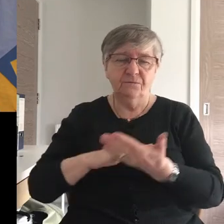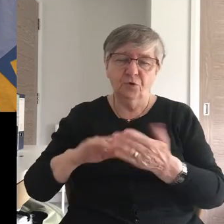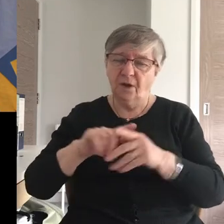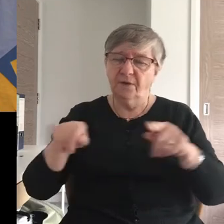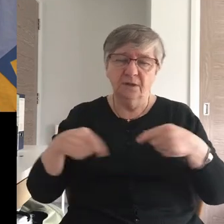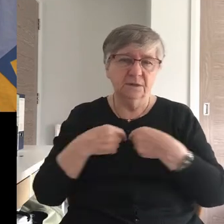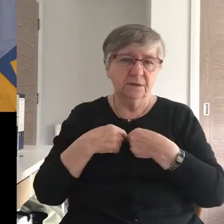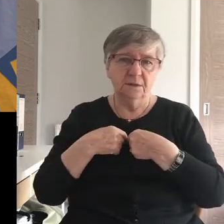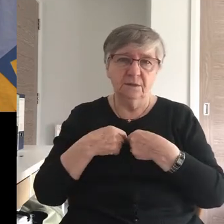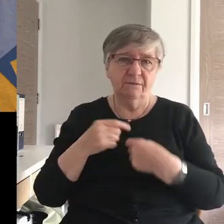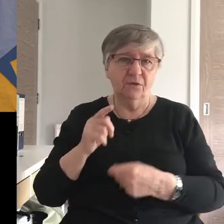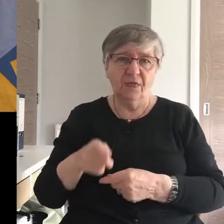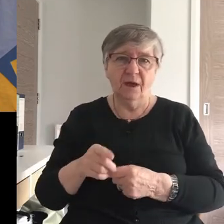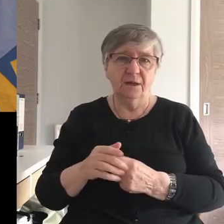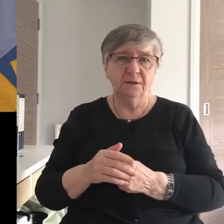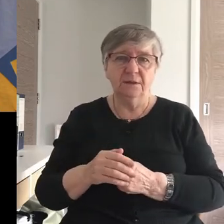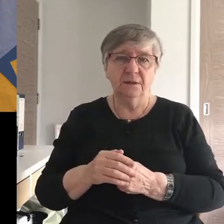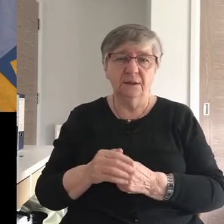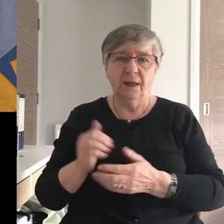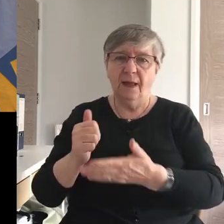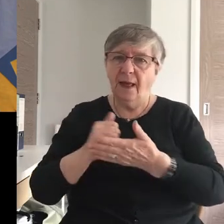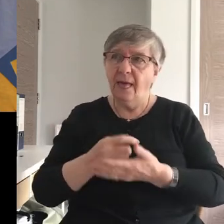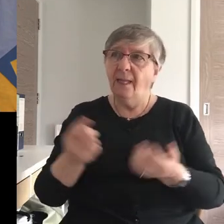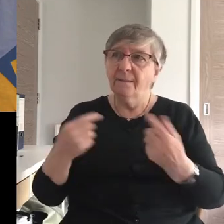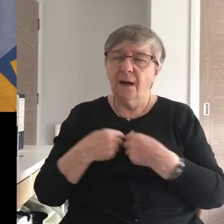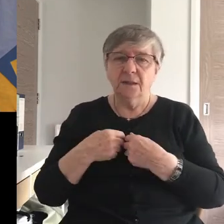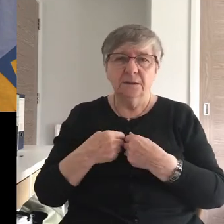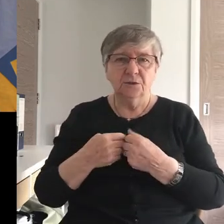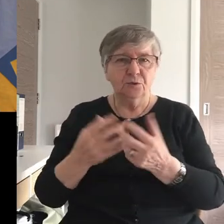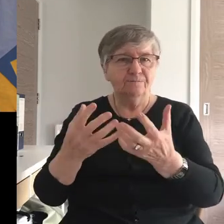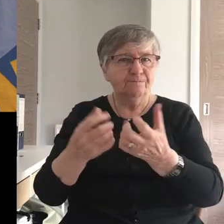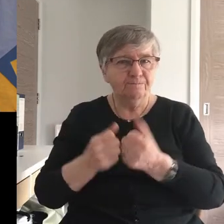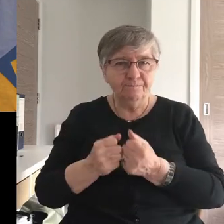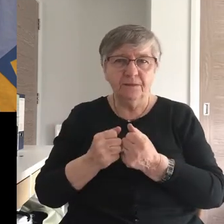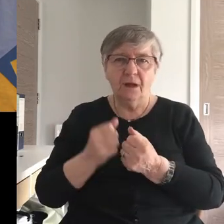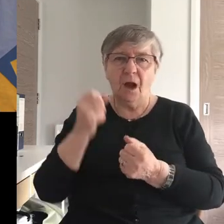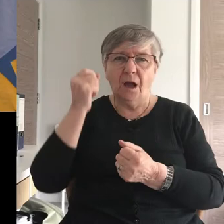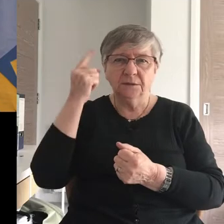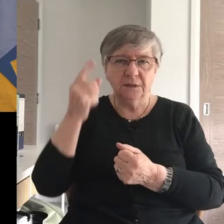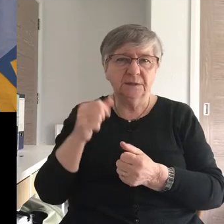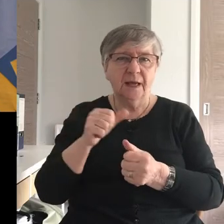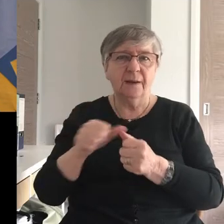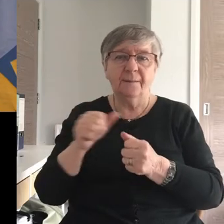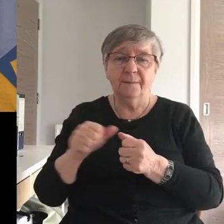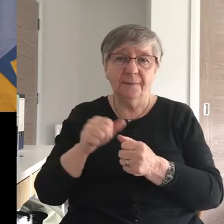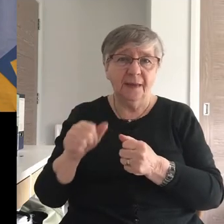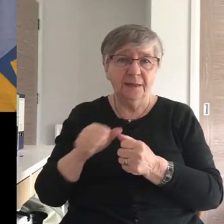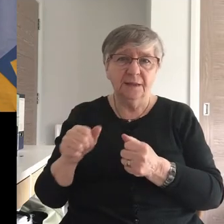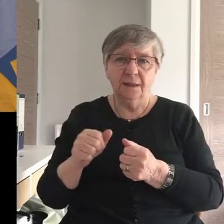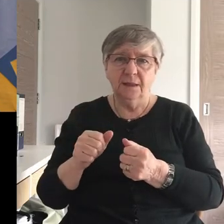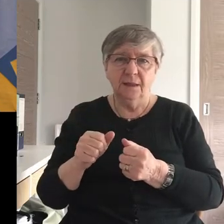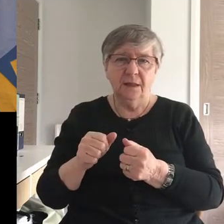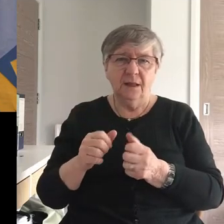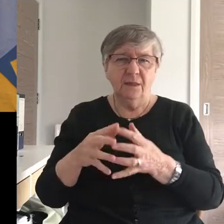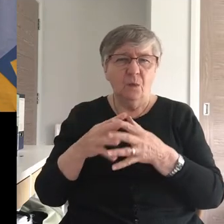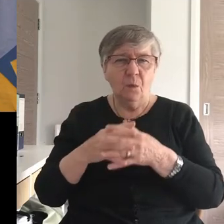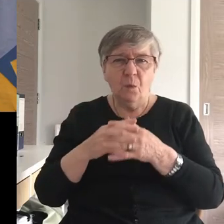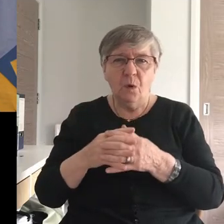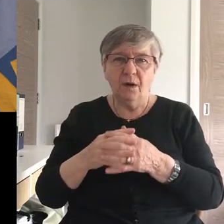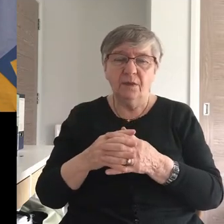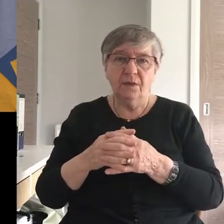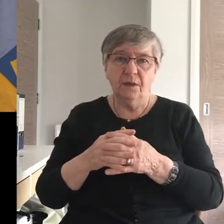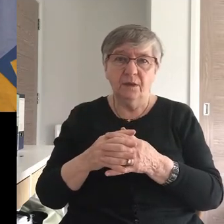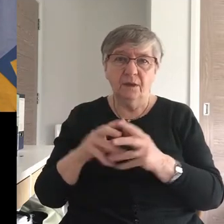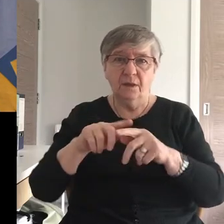Forgive us for that. And help us to grasp better the enormity of the worth of being